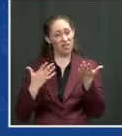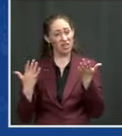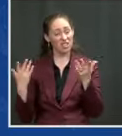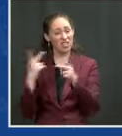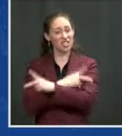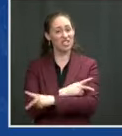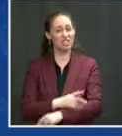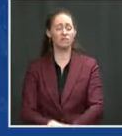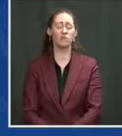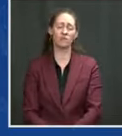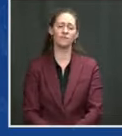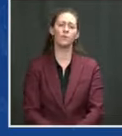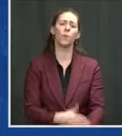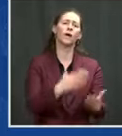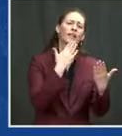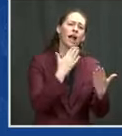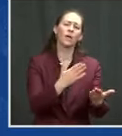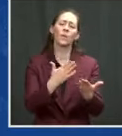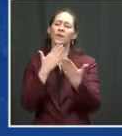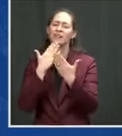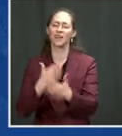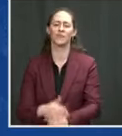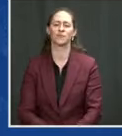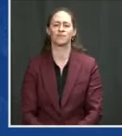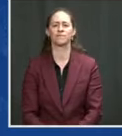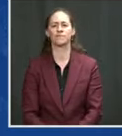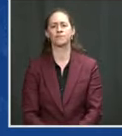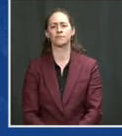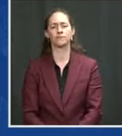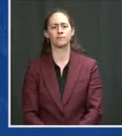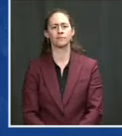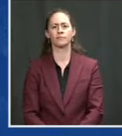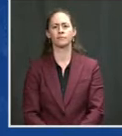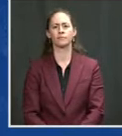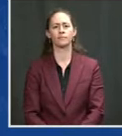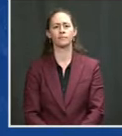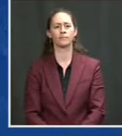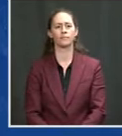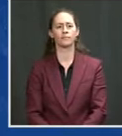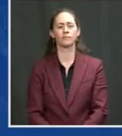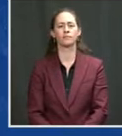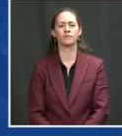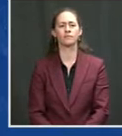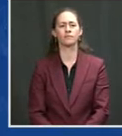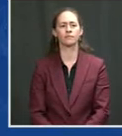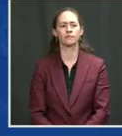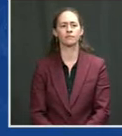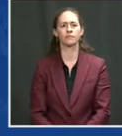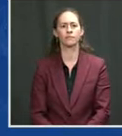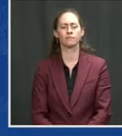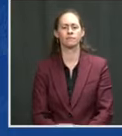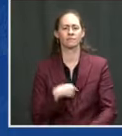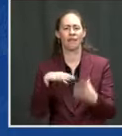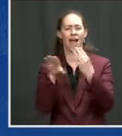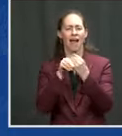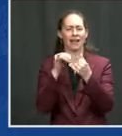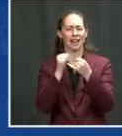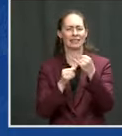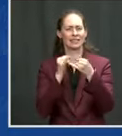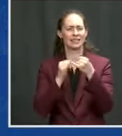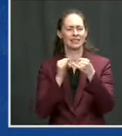And one other thing you're going to be hearing about, it wasn't supposed to be part of what I'm talking about, but every country in the world is now